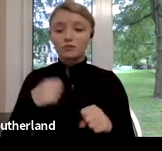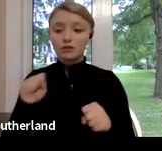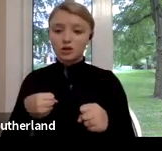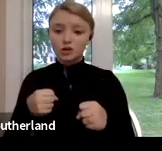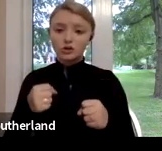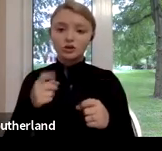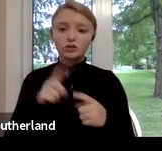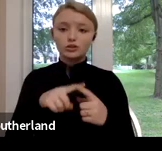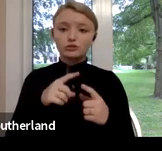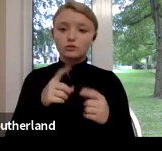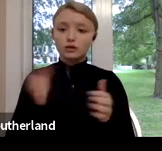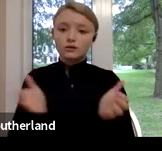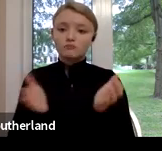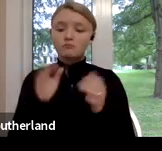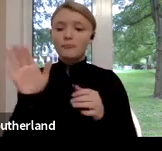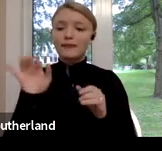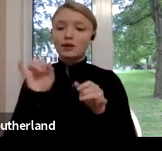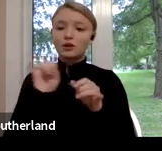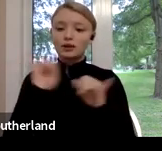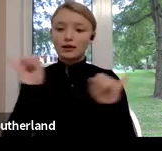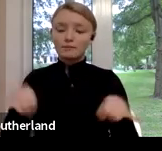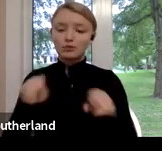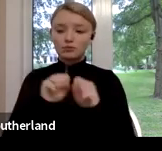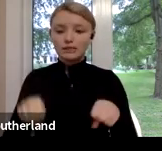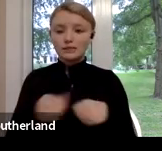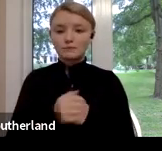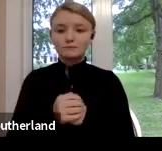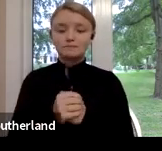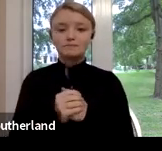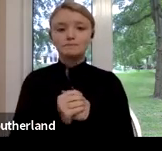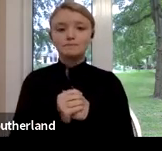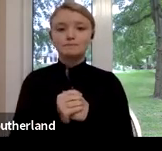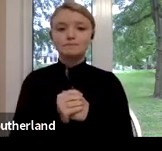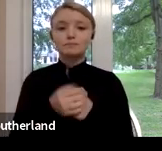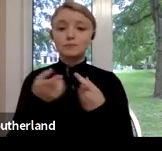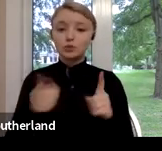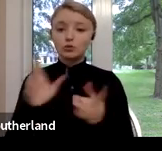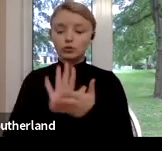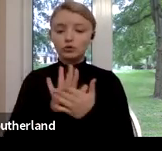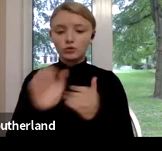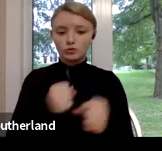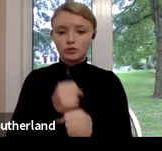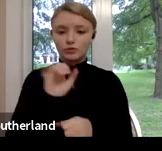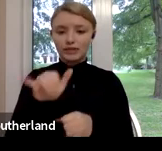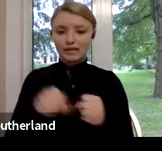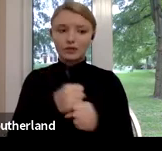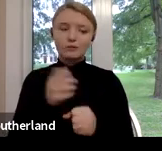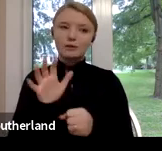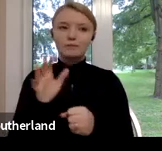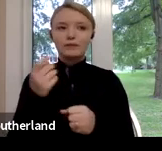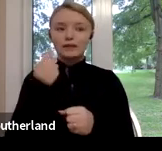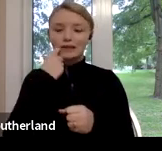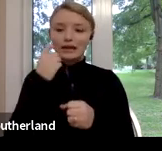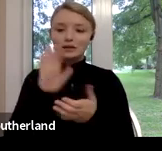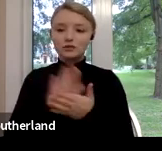immune systems as strong as we could. So during the school year, that year, so it would have been the last school year,